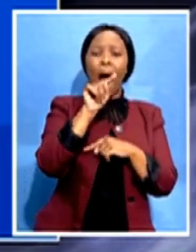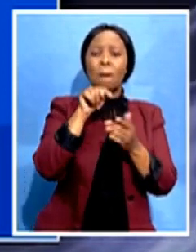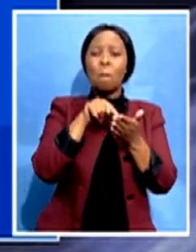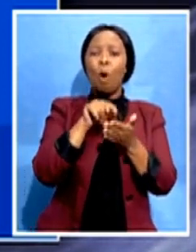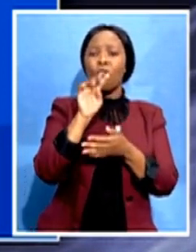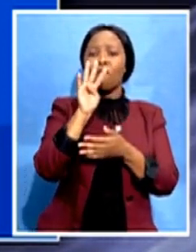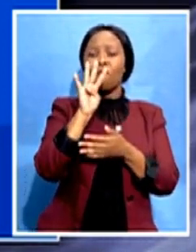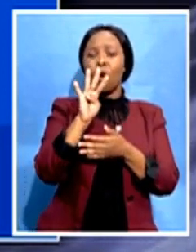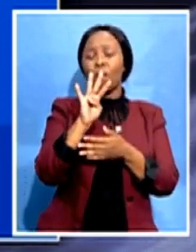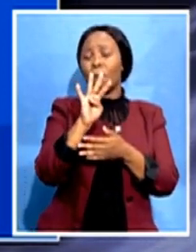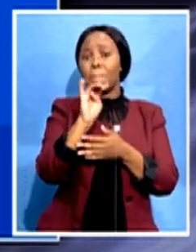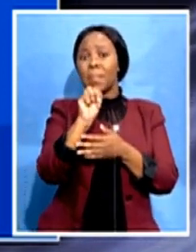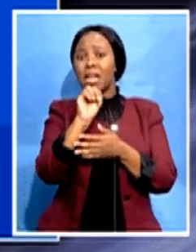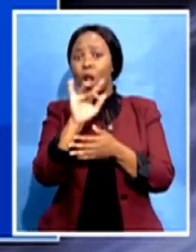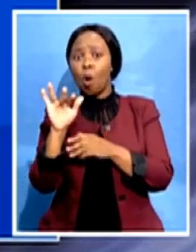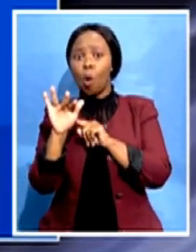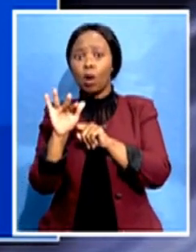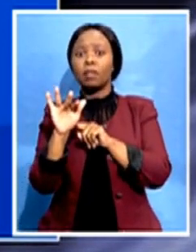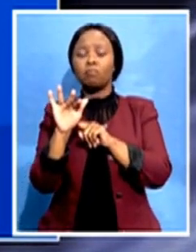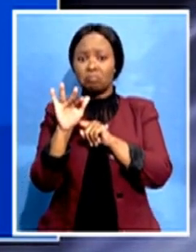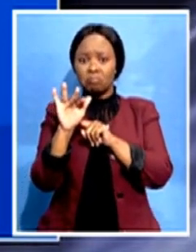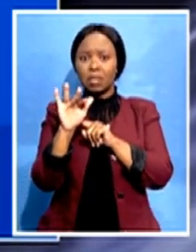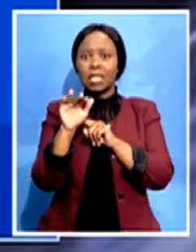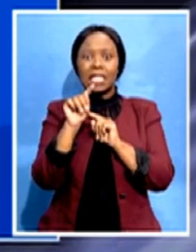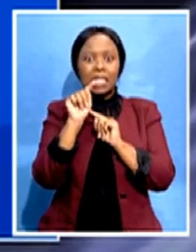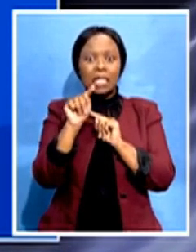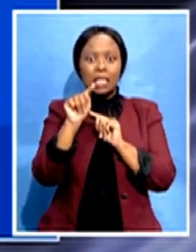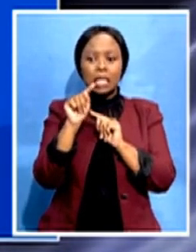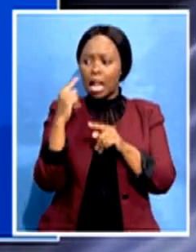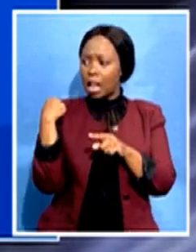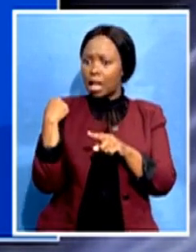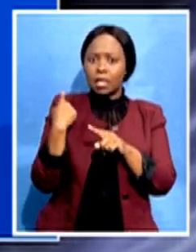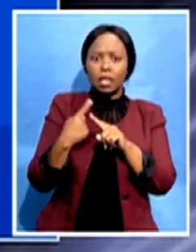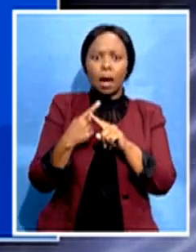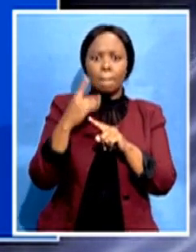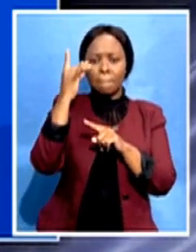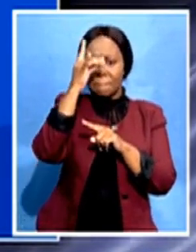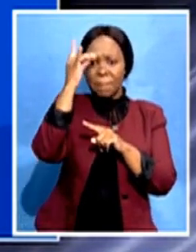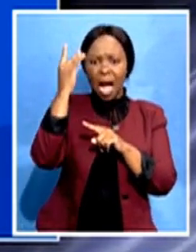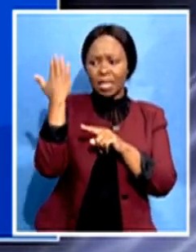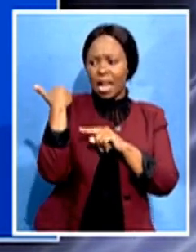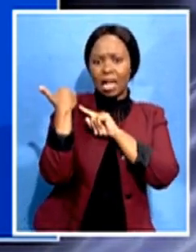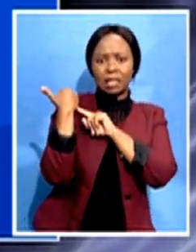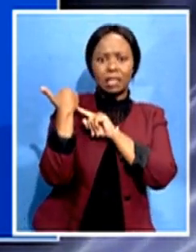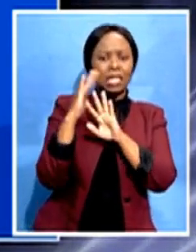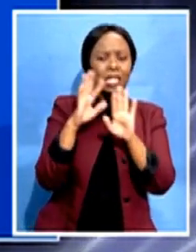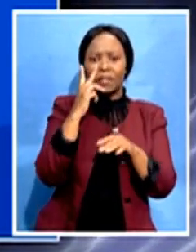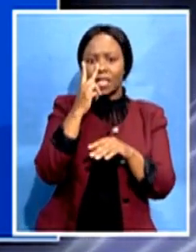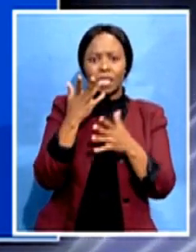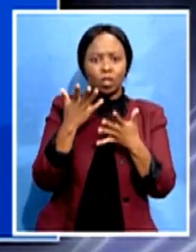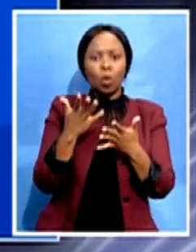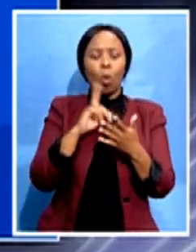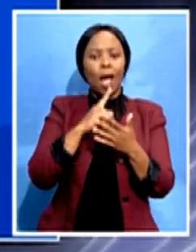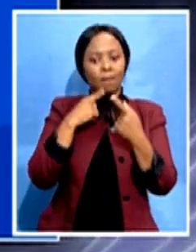that we've had in a single day since last March, before the WHO declared the global pandemic. We have seen footage of